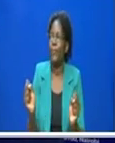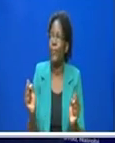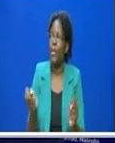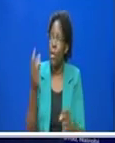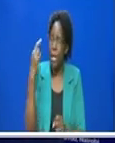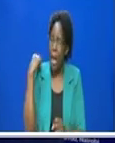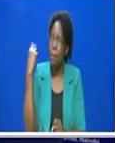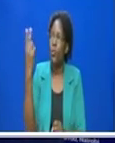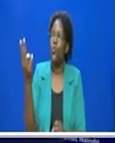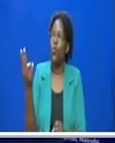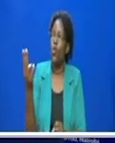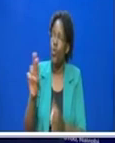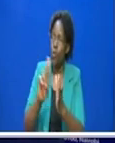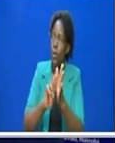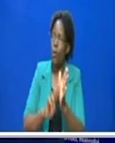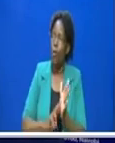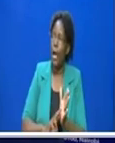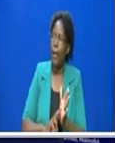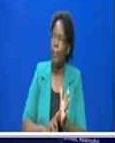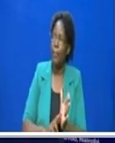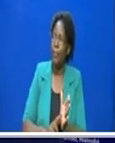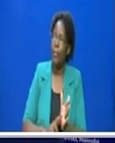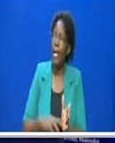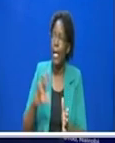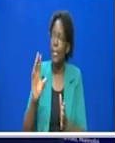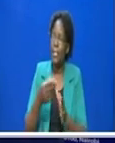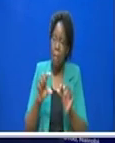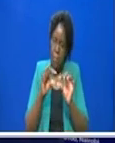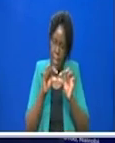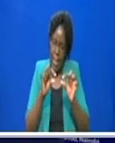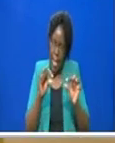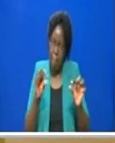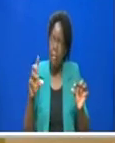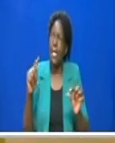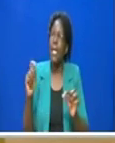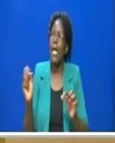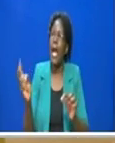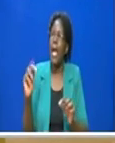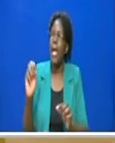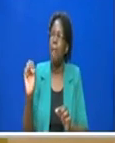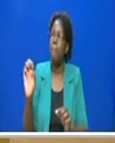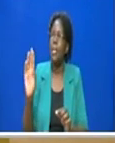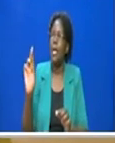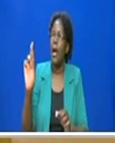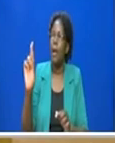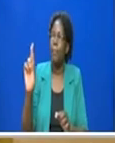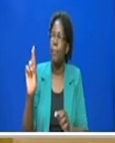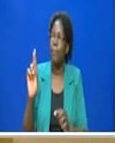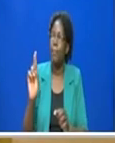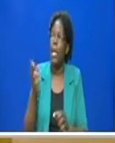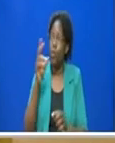Two, we require some tiba. Uh-huh. Some tiba. Right.